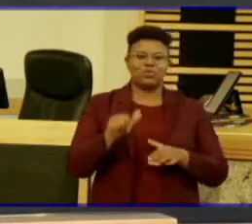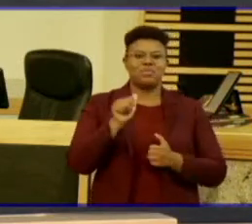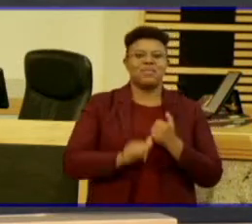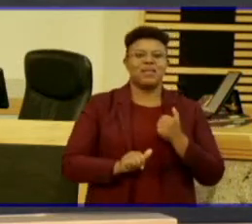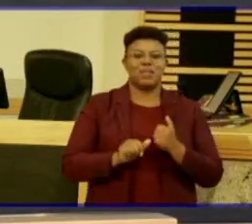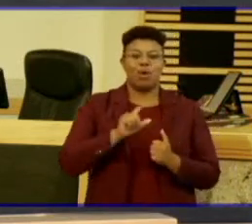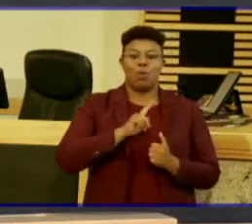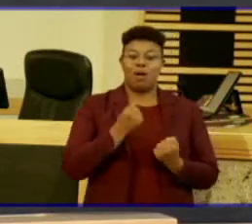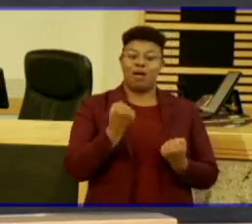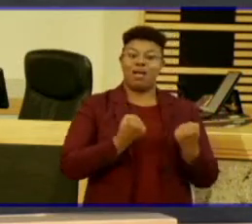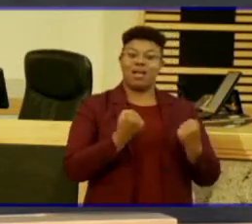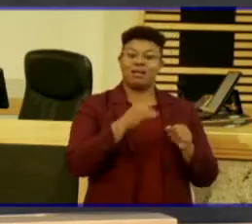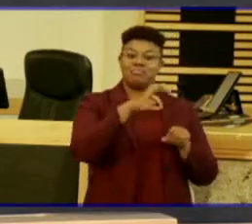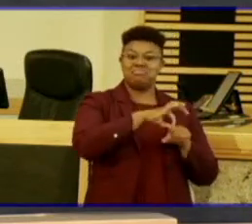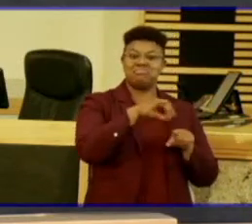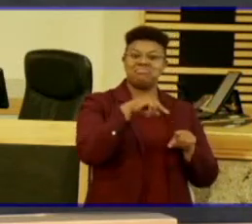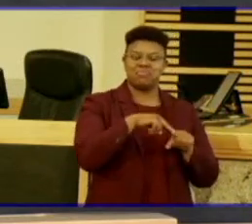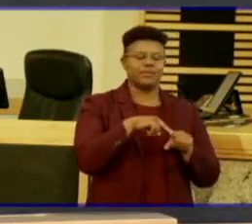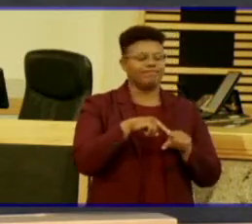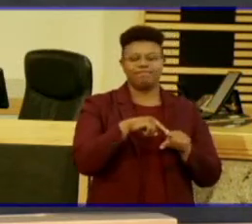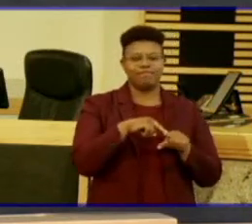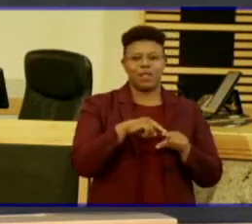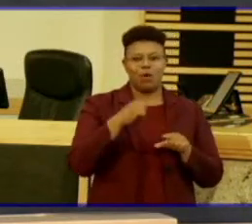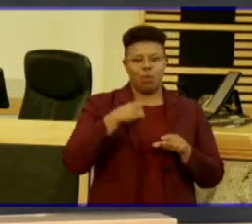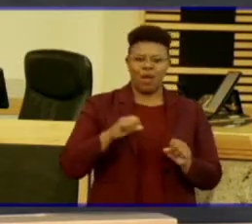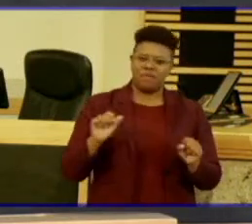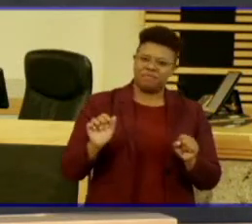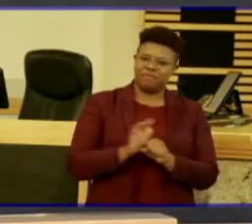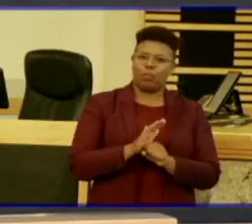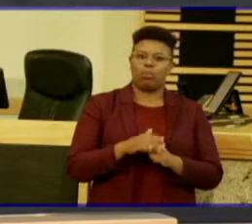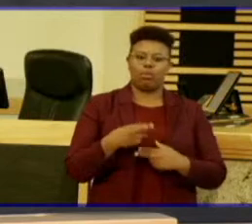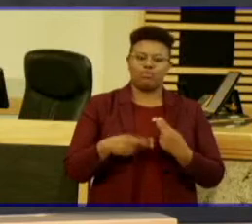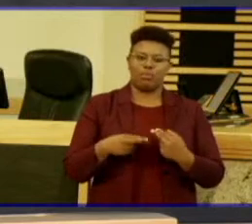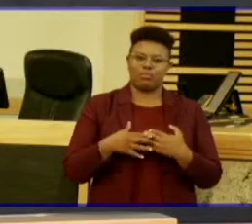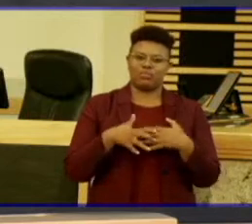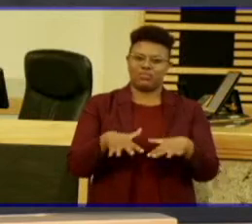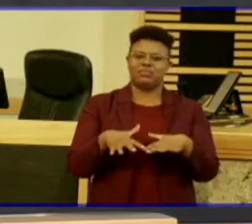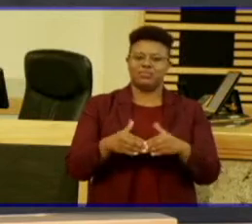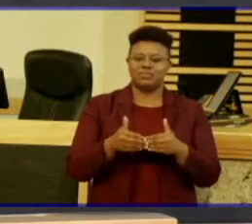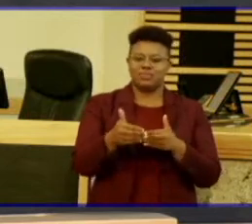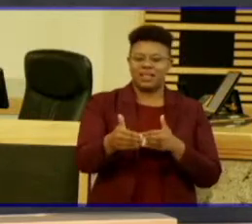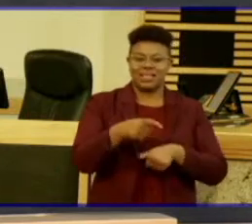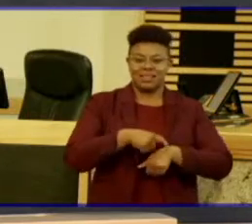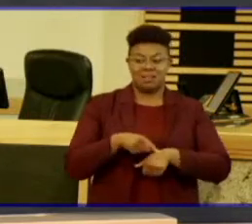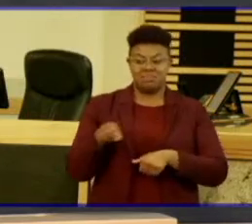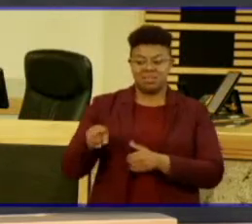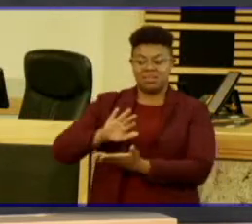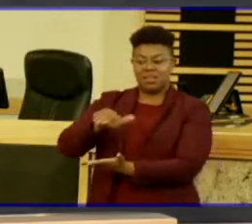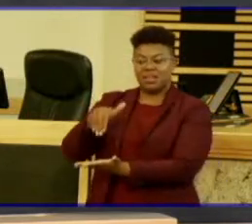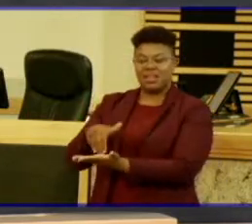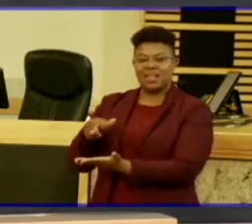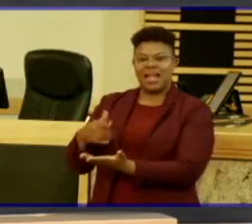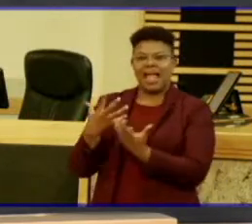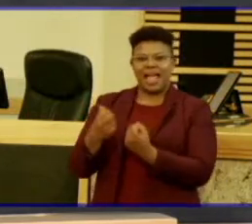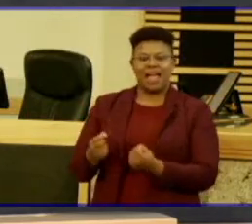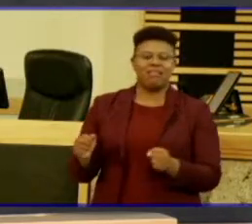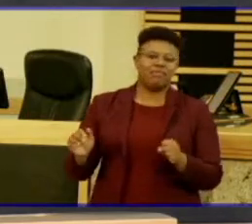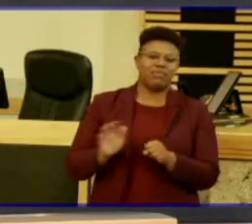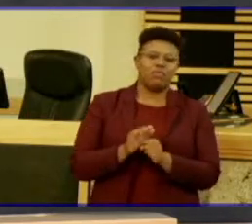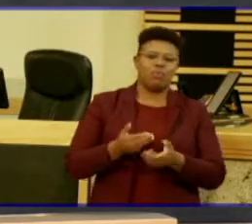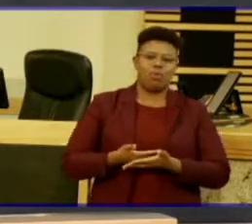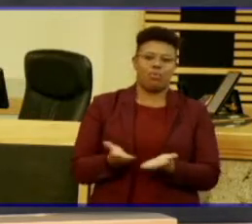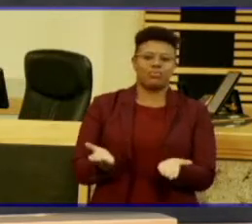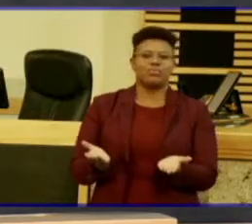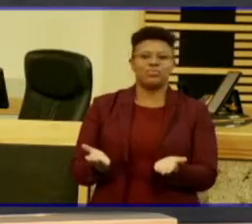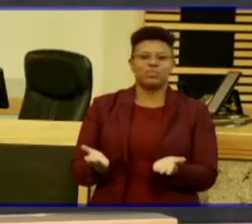Africa would have ramped up for the full rollout at the time. The operation is set for a full launch aligned